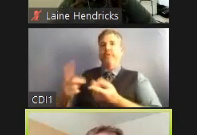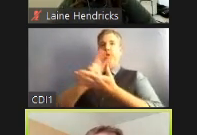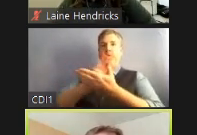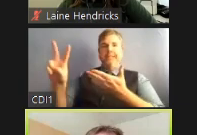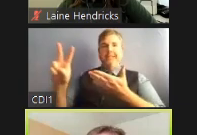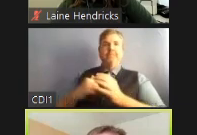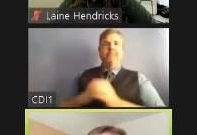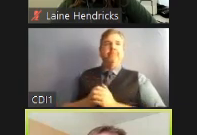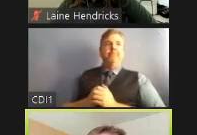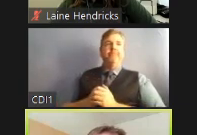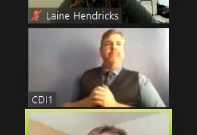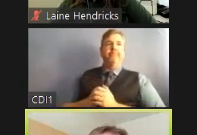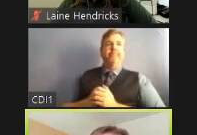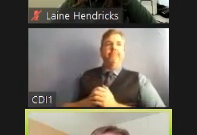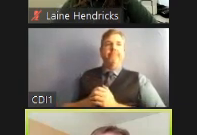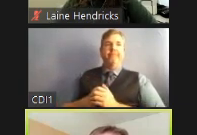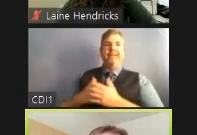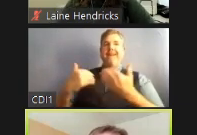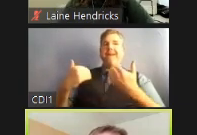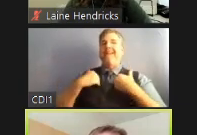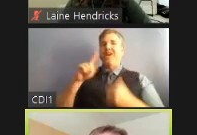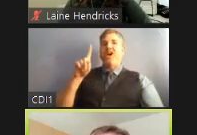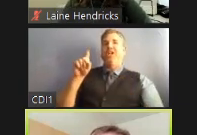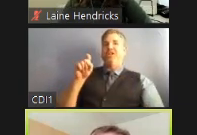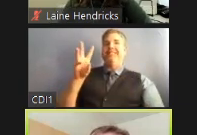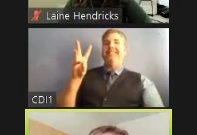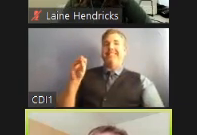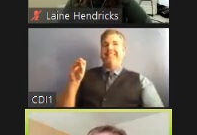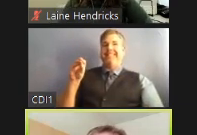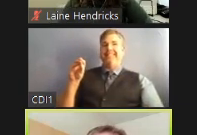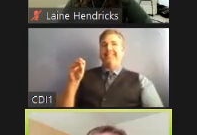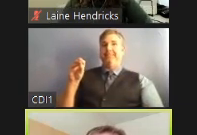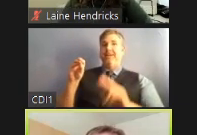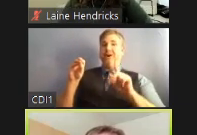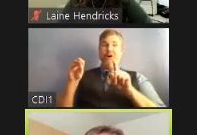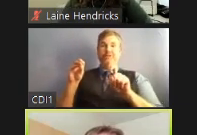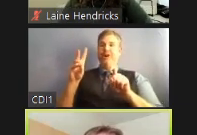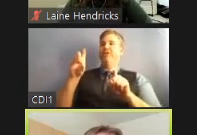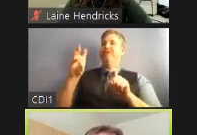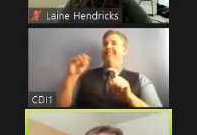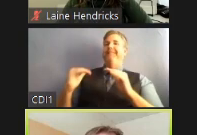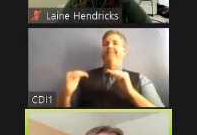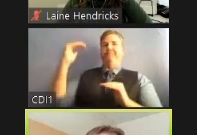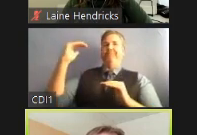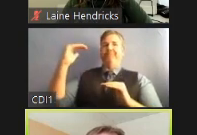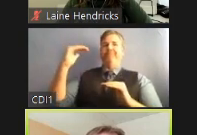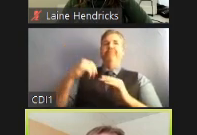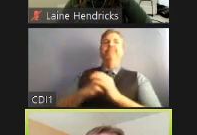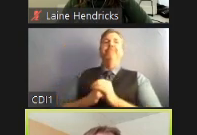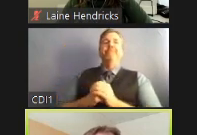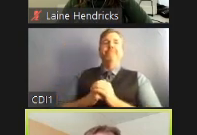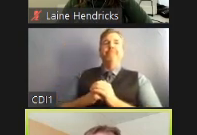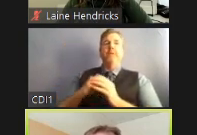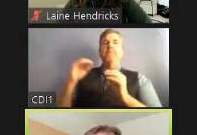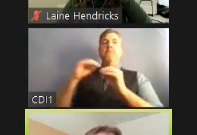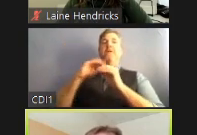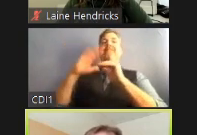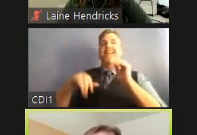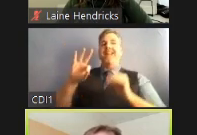we're on the monitoring list. The vast majority of California residents are on that list. More than 90% of people live in counties that are on the monitoring list.